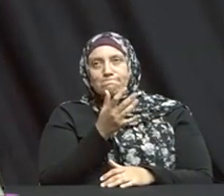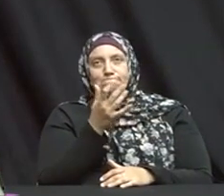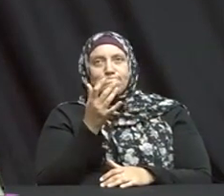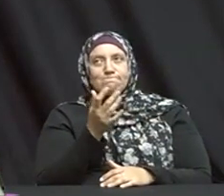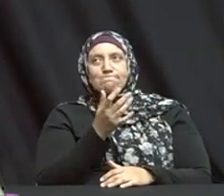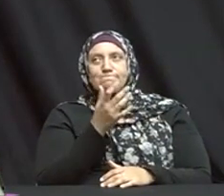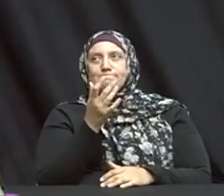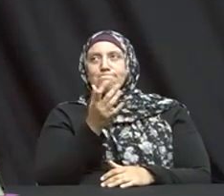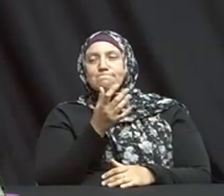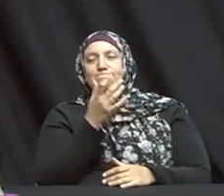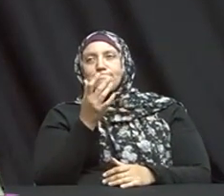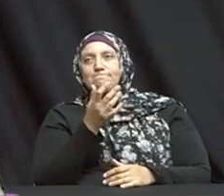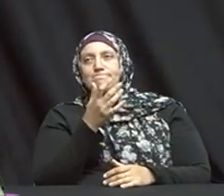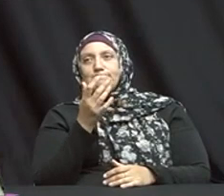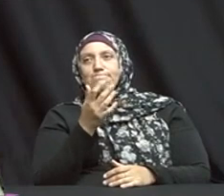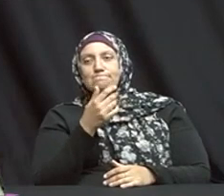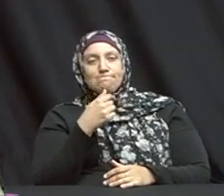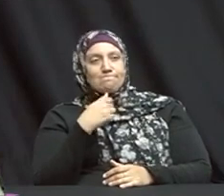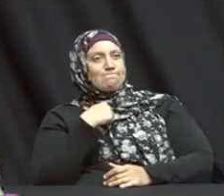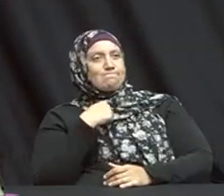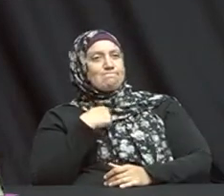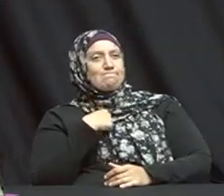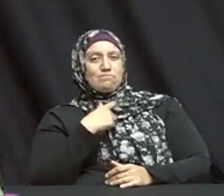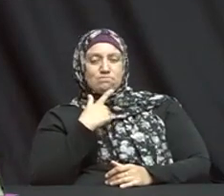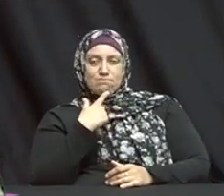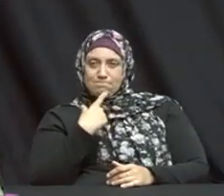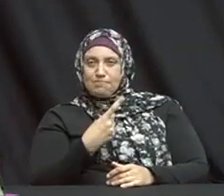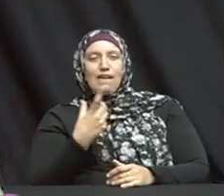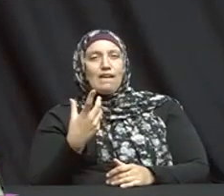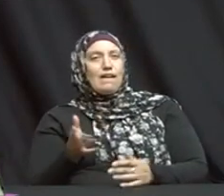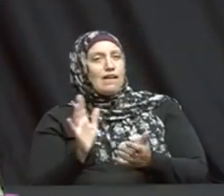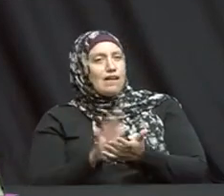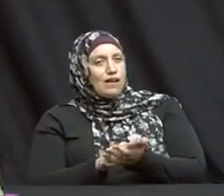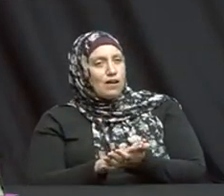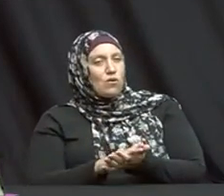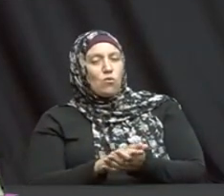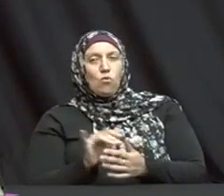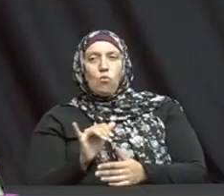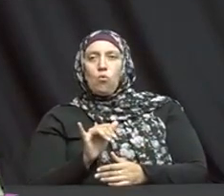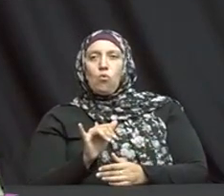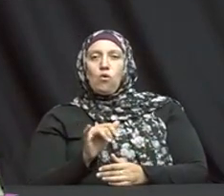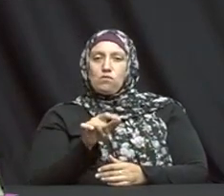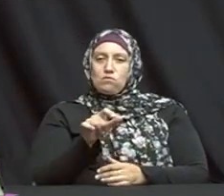up to the testator and the beneficiary to decide what happens?